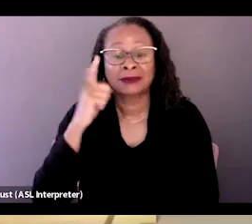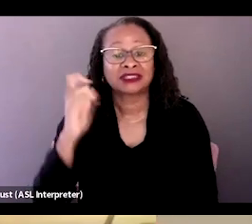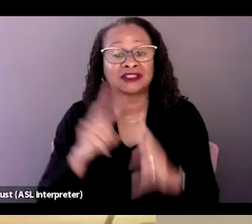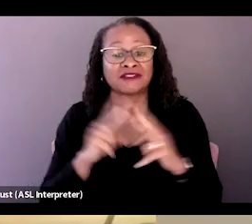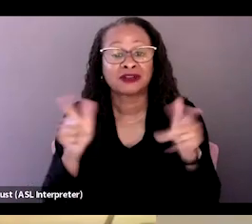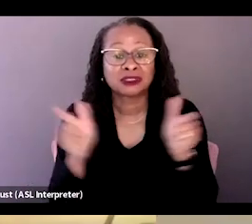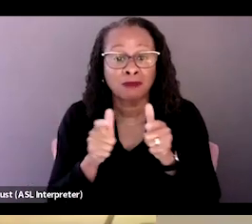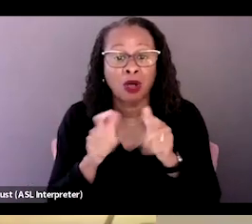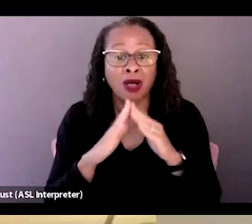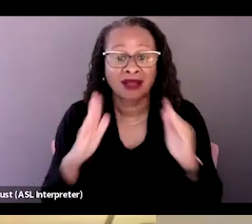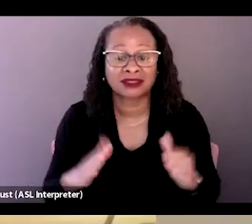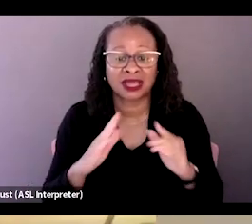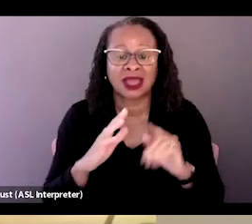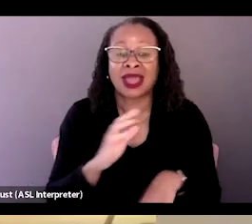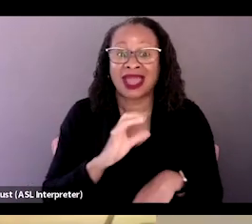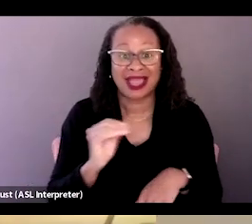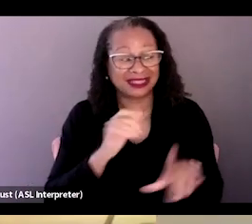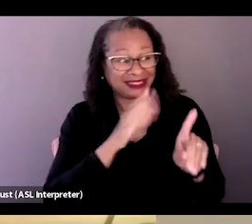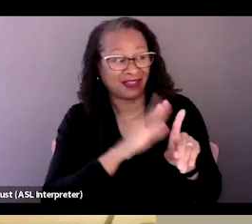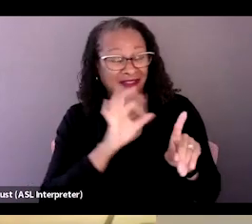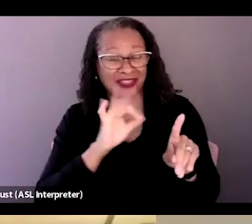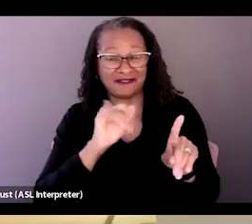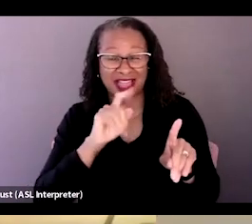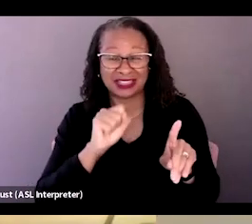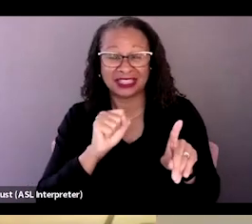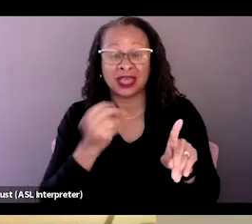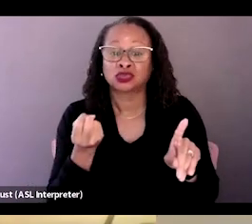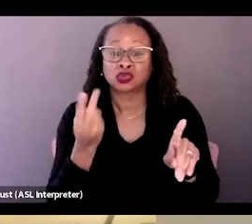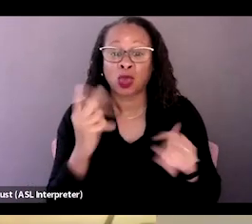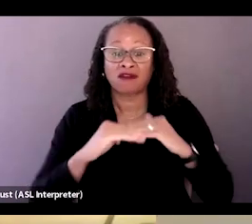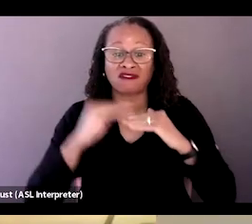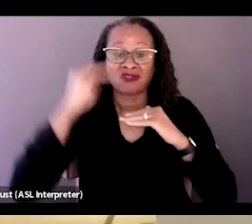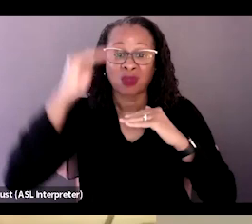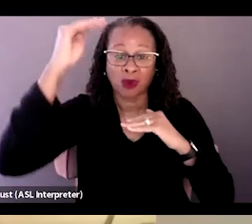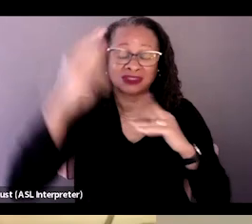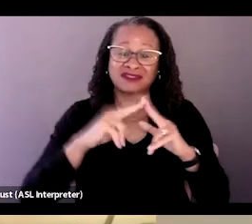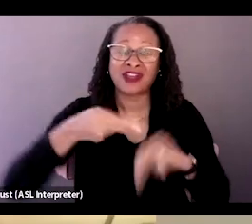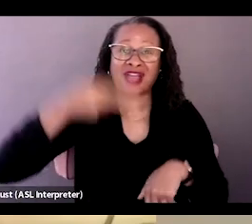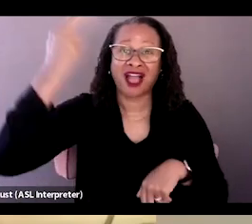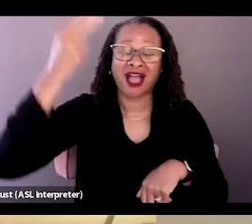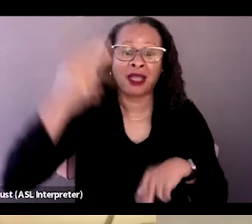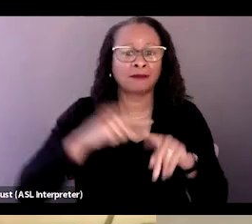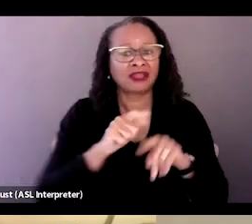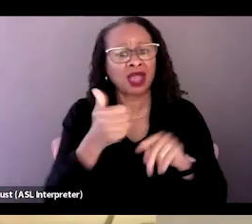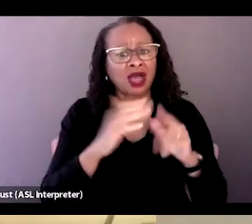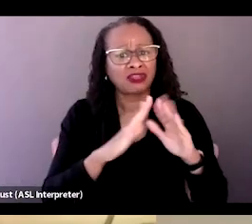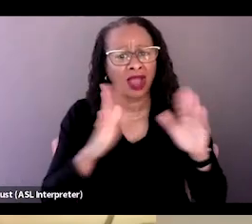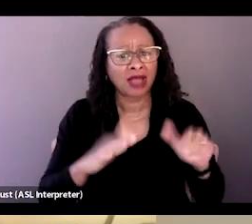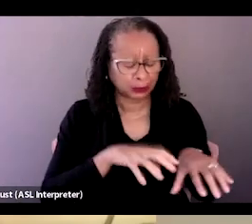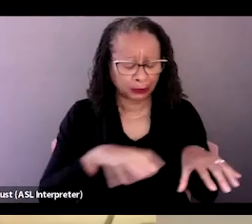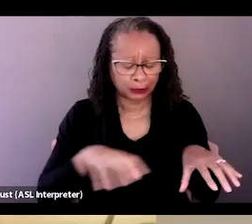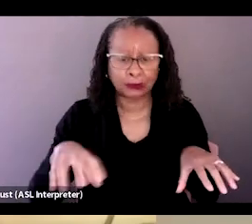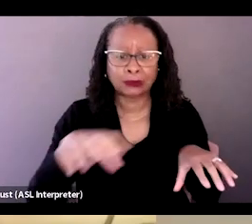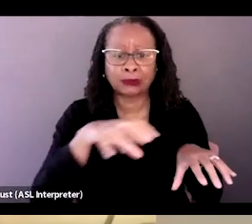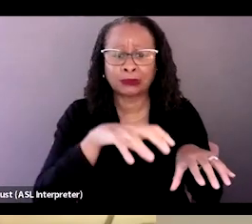are very, very high. It's 12 floors. So I was very attracted. I adore Kieslowski, so I thought, oh, that